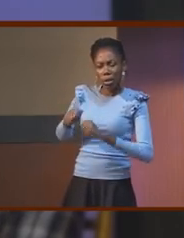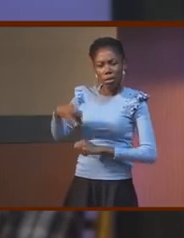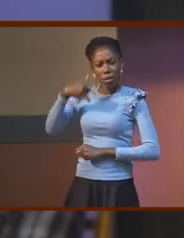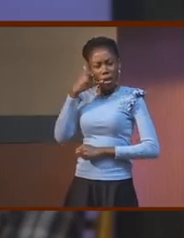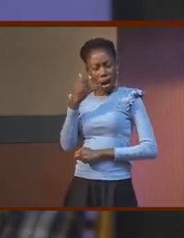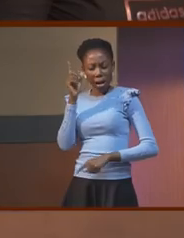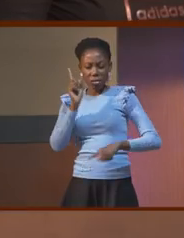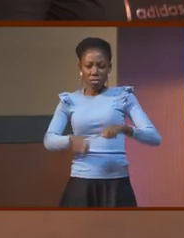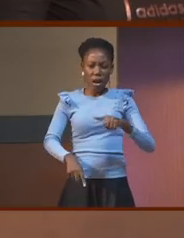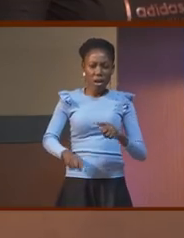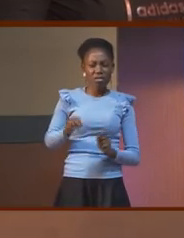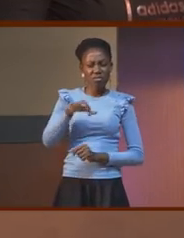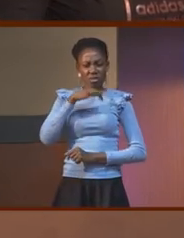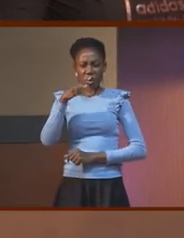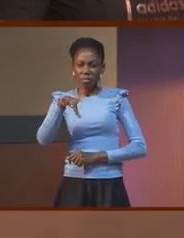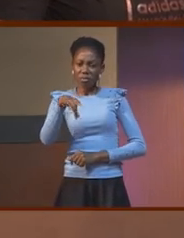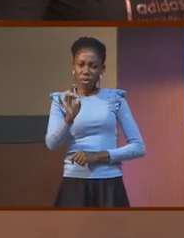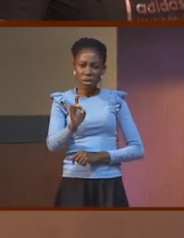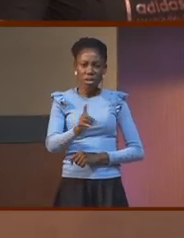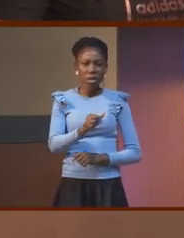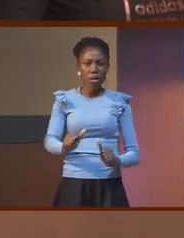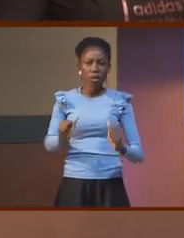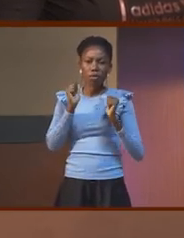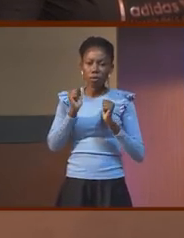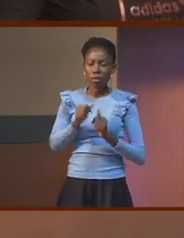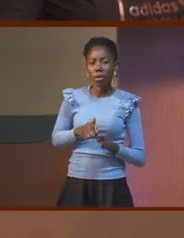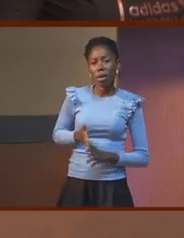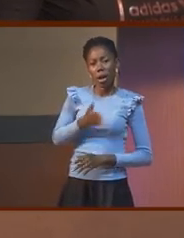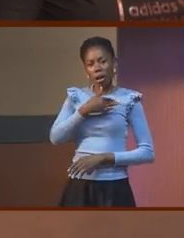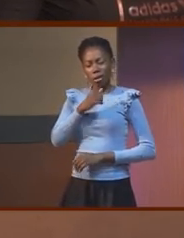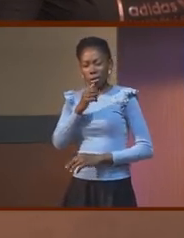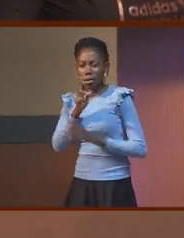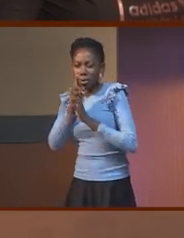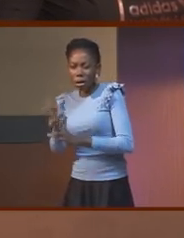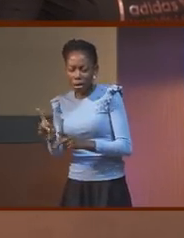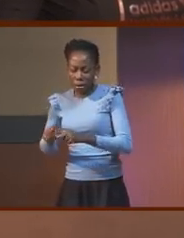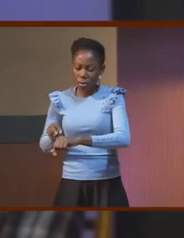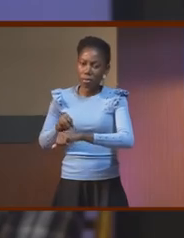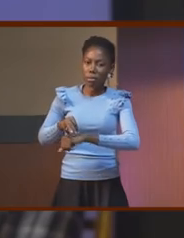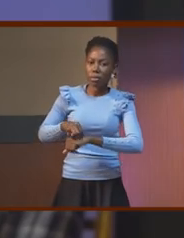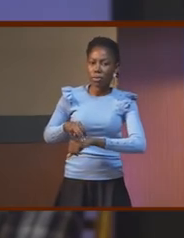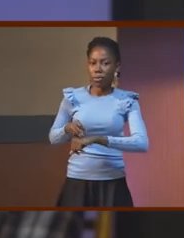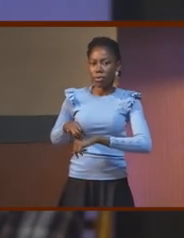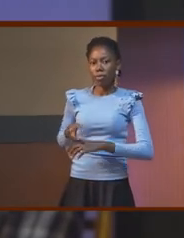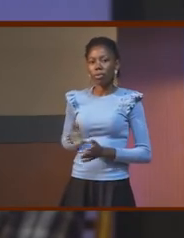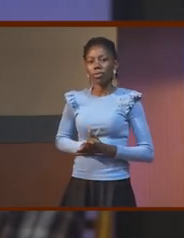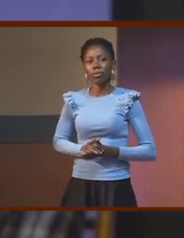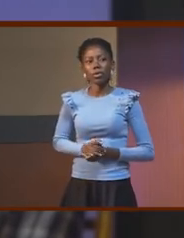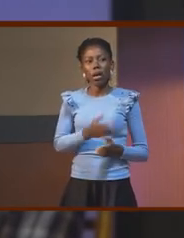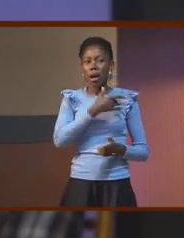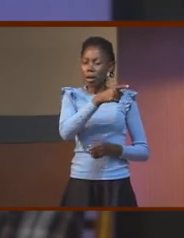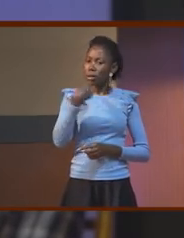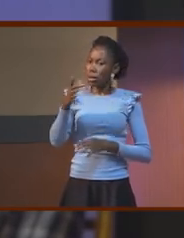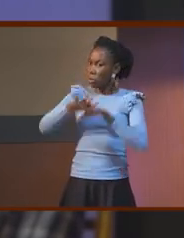him. He's not picking his call, and he's not responding to his texts. And you don't know